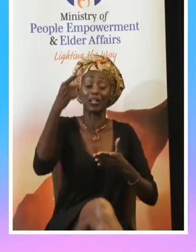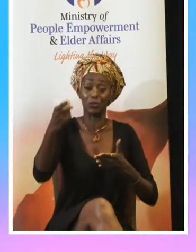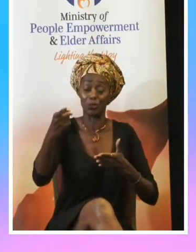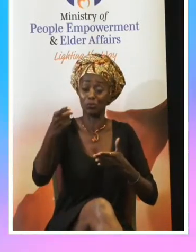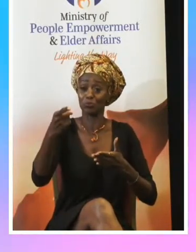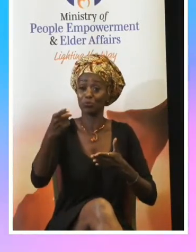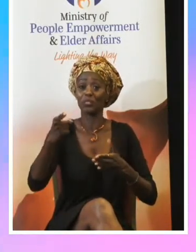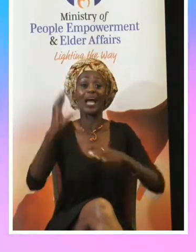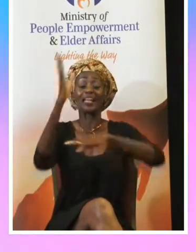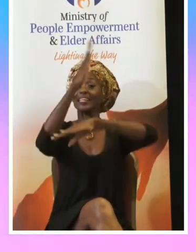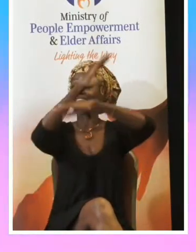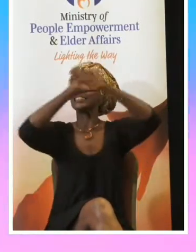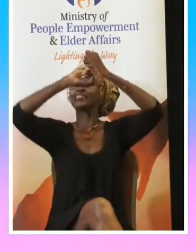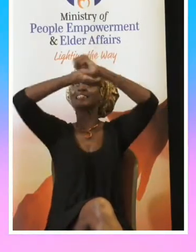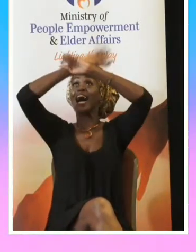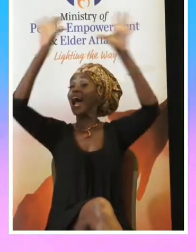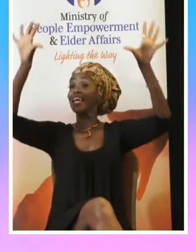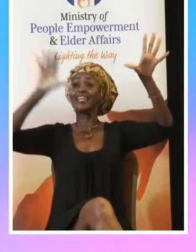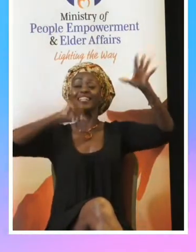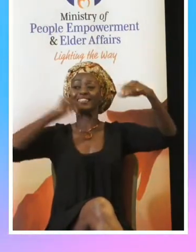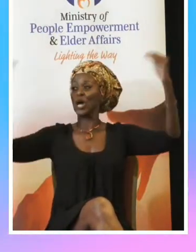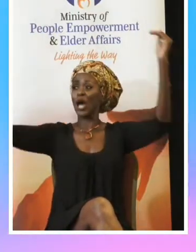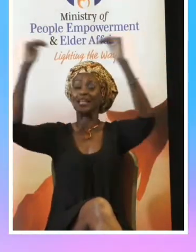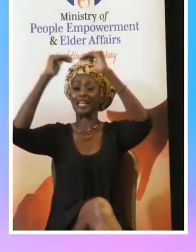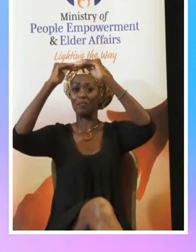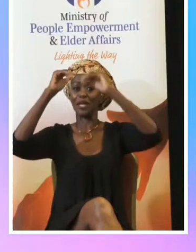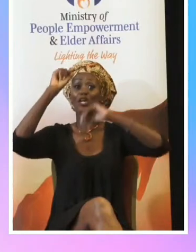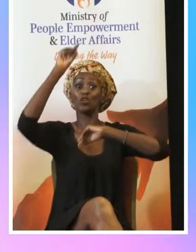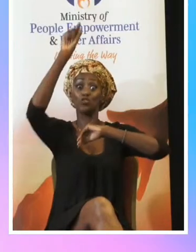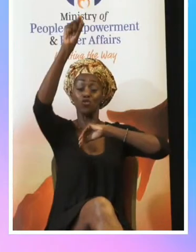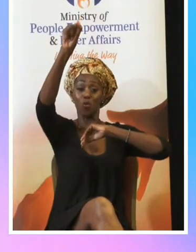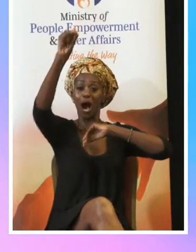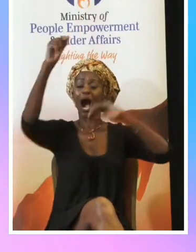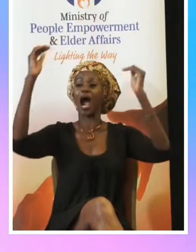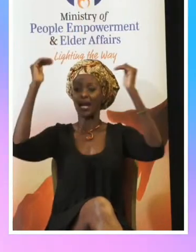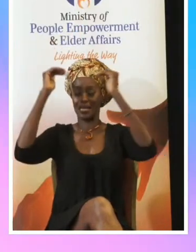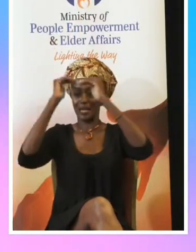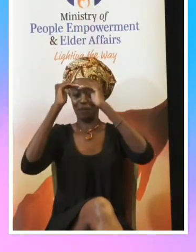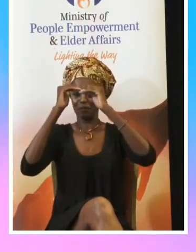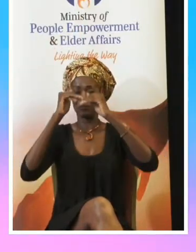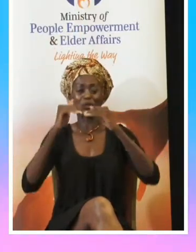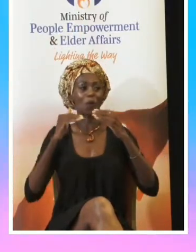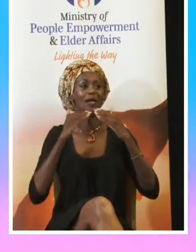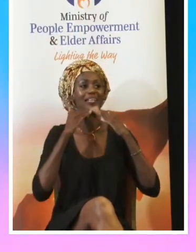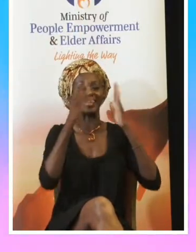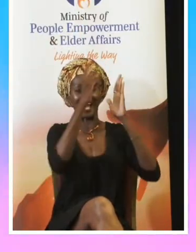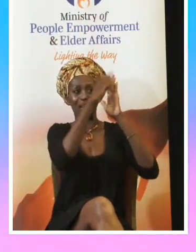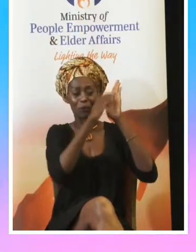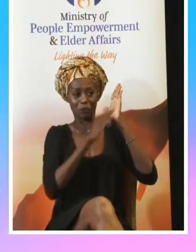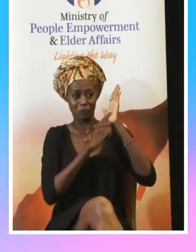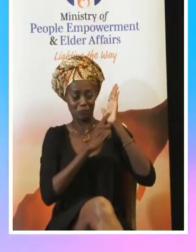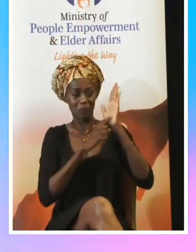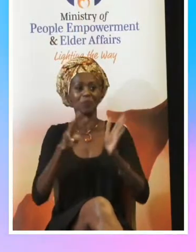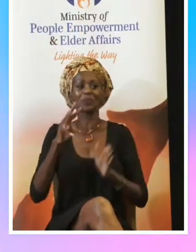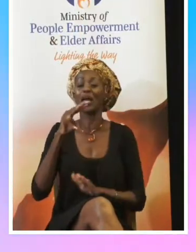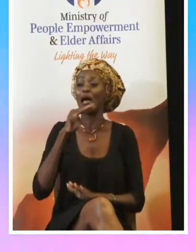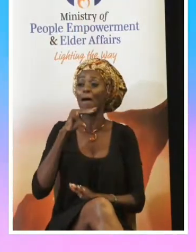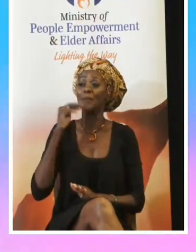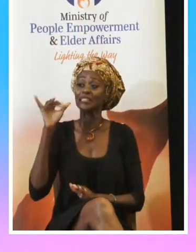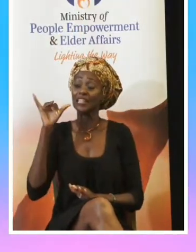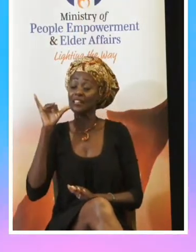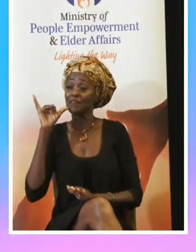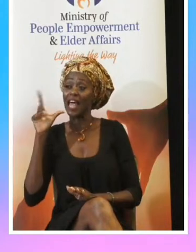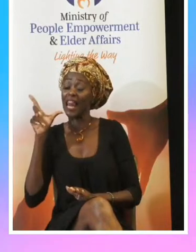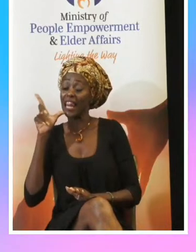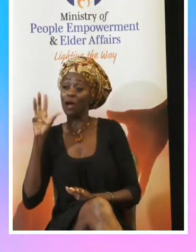We want to thank, let me go in order of ceremony now, Miss Yvette Lane Walker for her